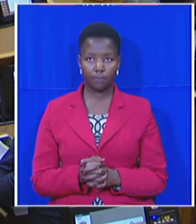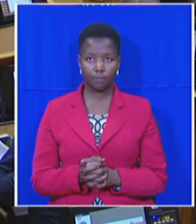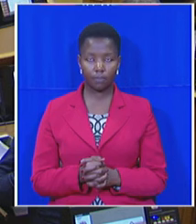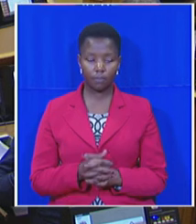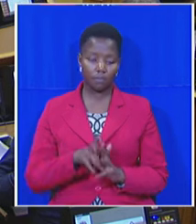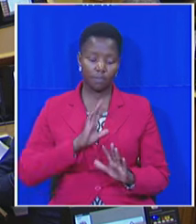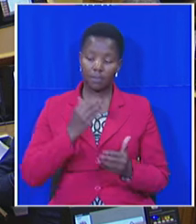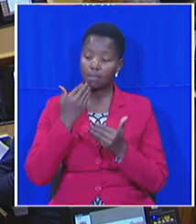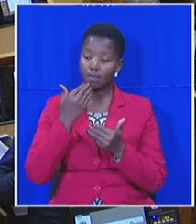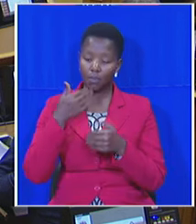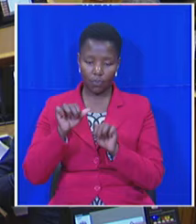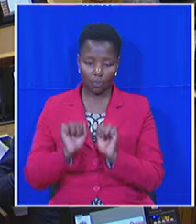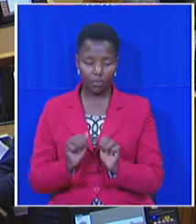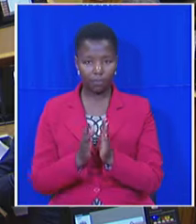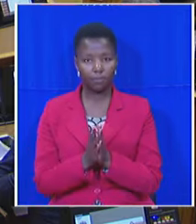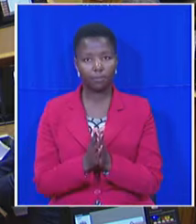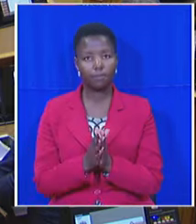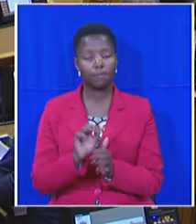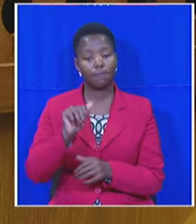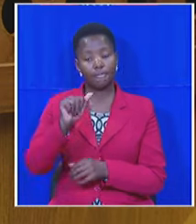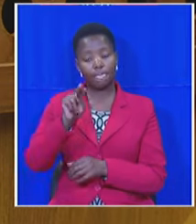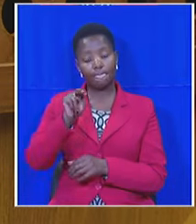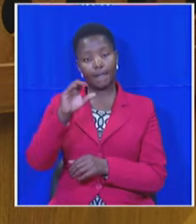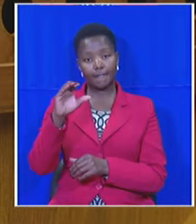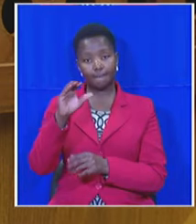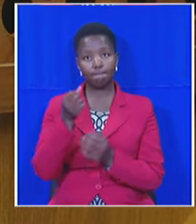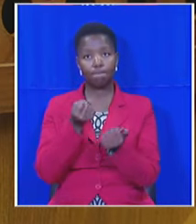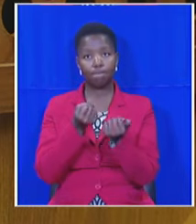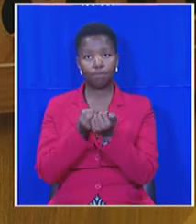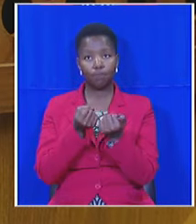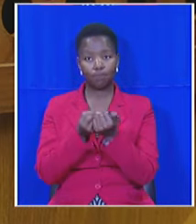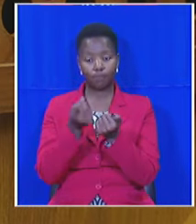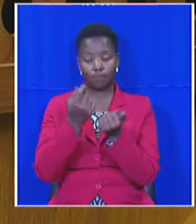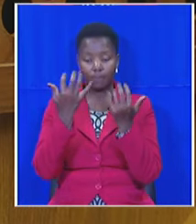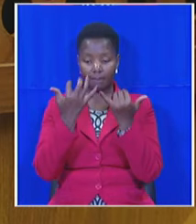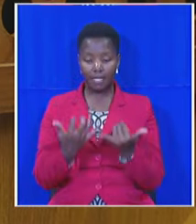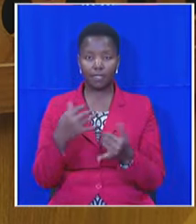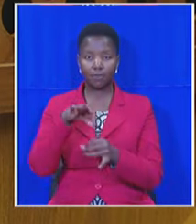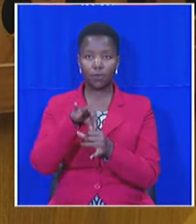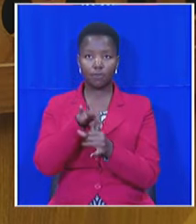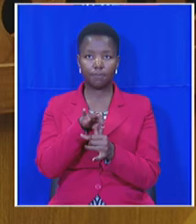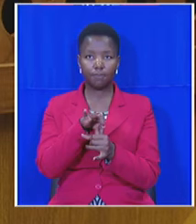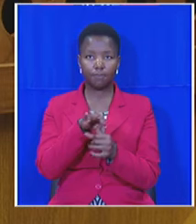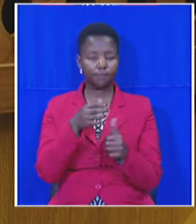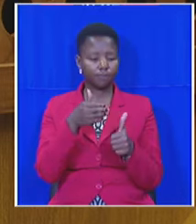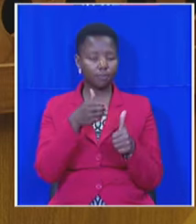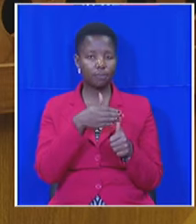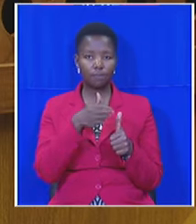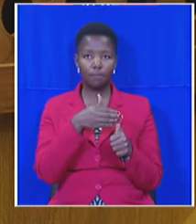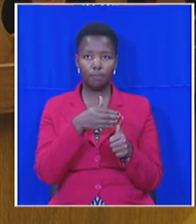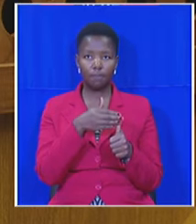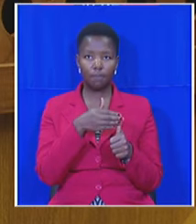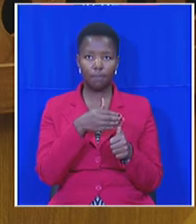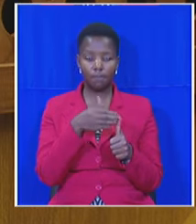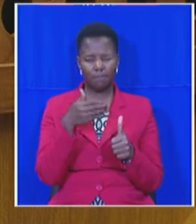Thank you, Chair. The ANC support this budget vote. First of all, right from